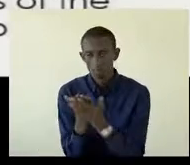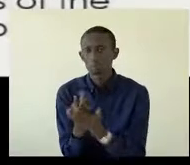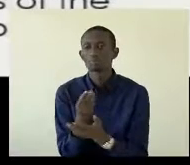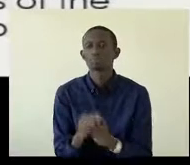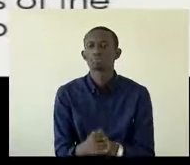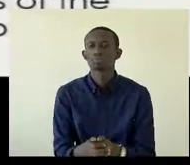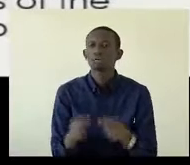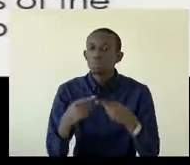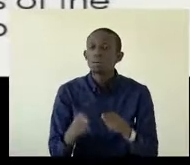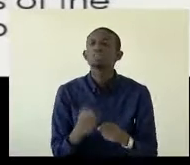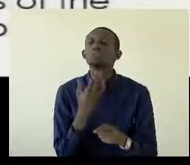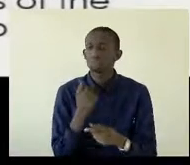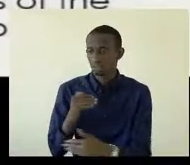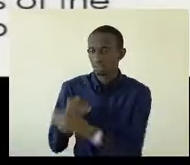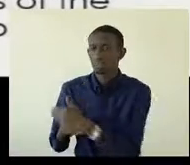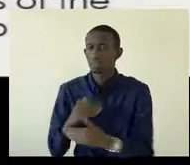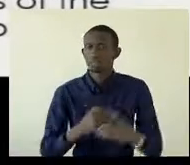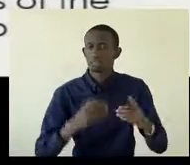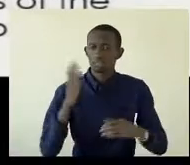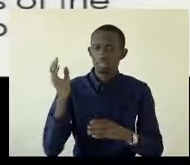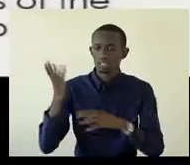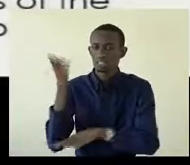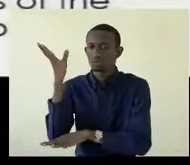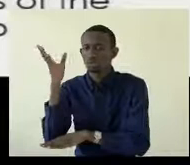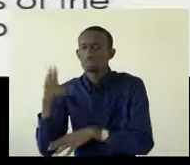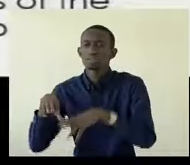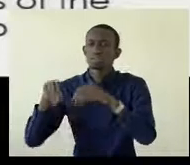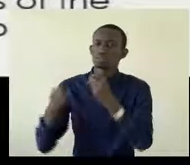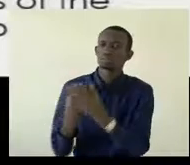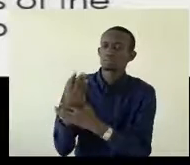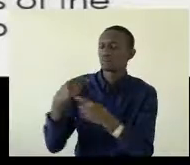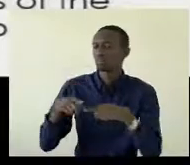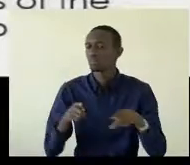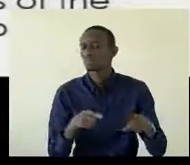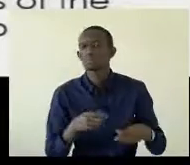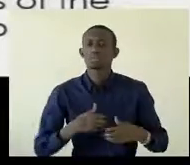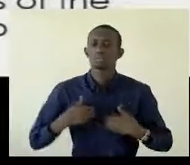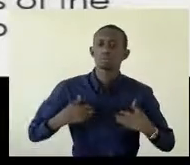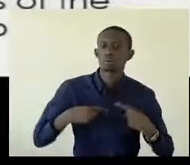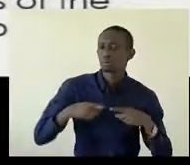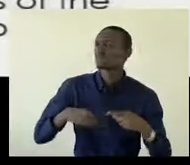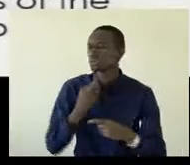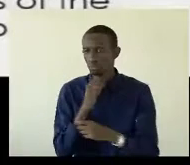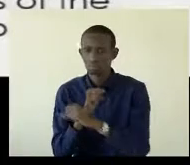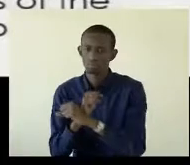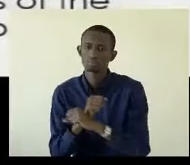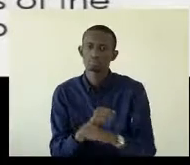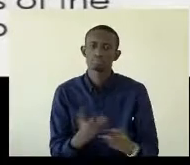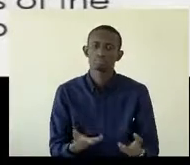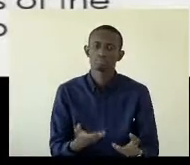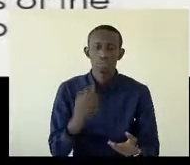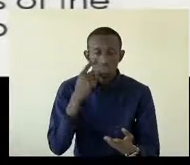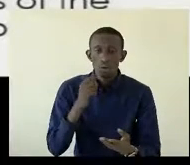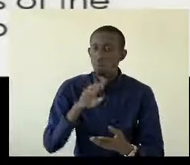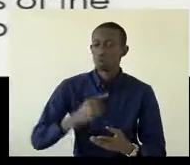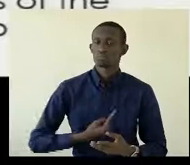But we also need the environment, and our society needs to grow and keep in balance. So at the end of the day, we find ourselves in the center of it